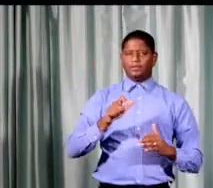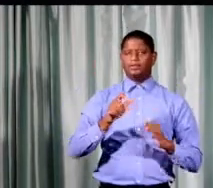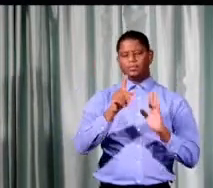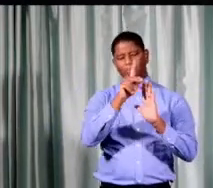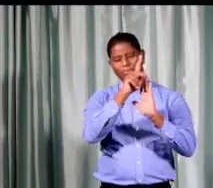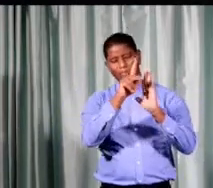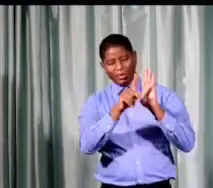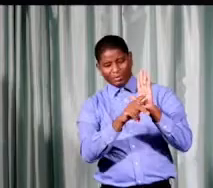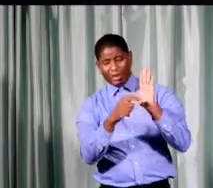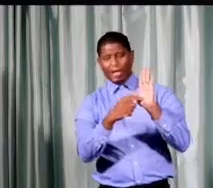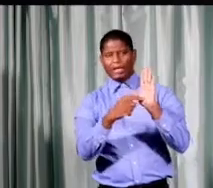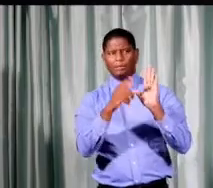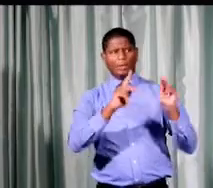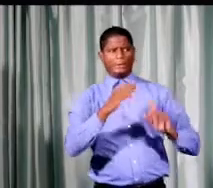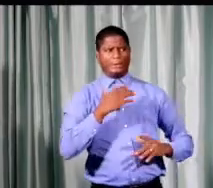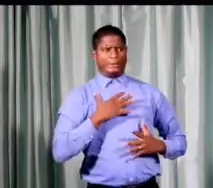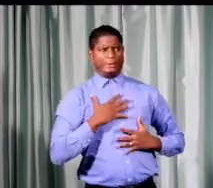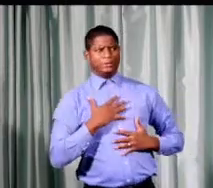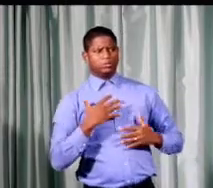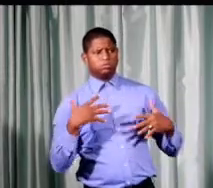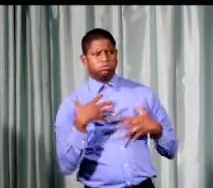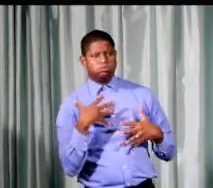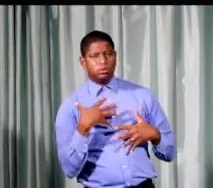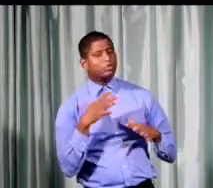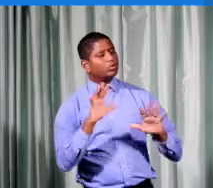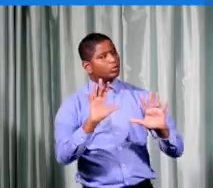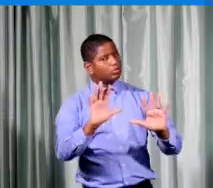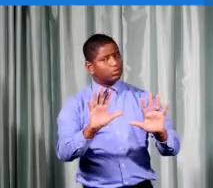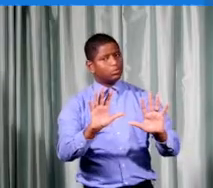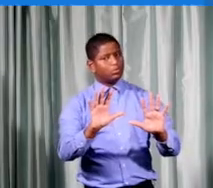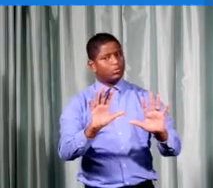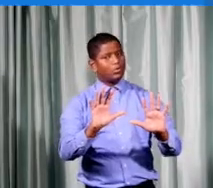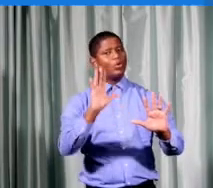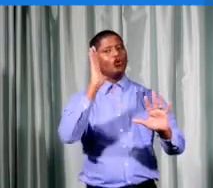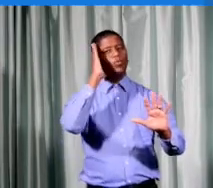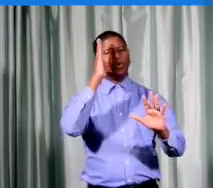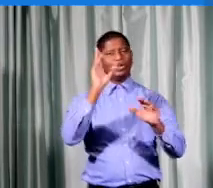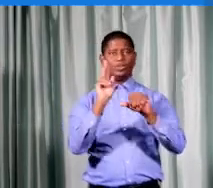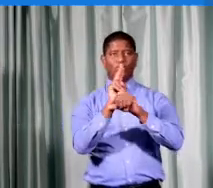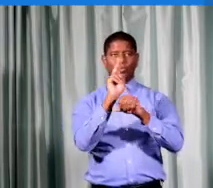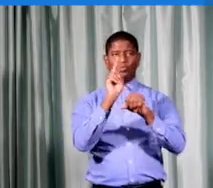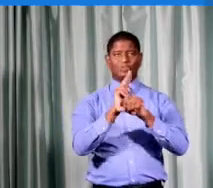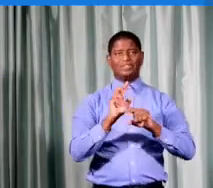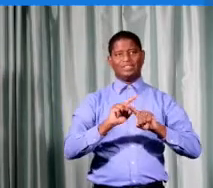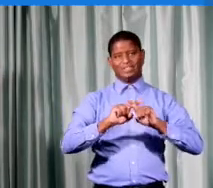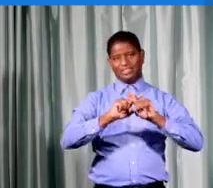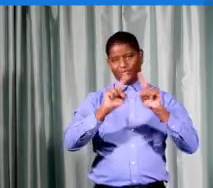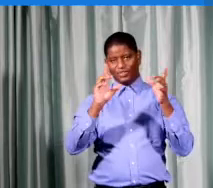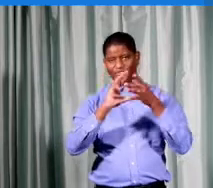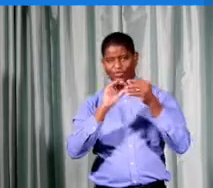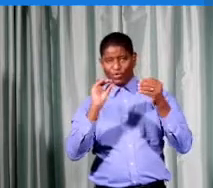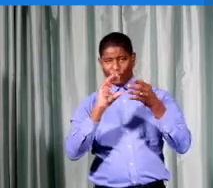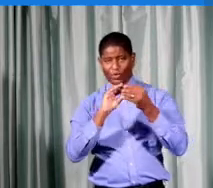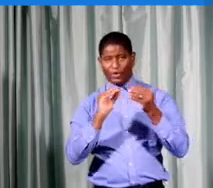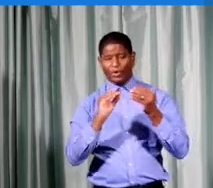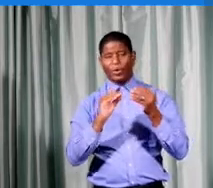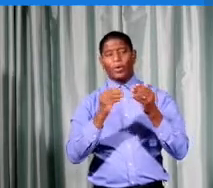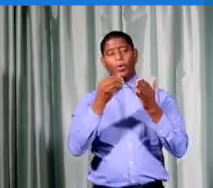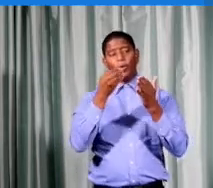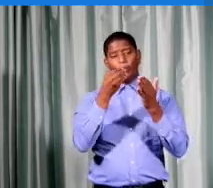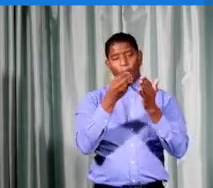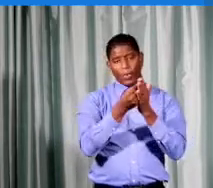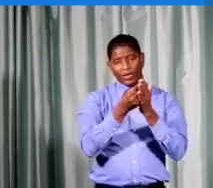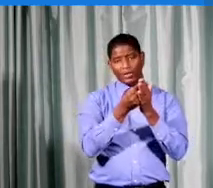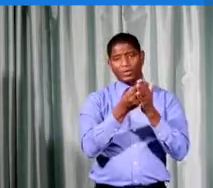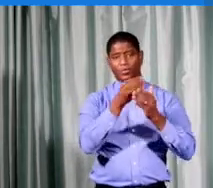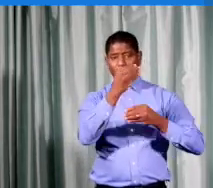principles gets you frightened. So we use the American terminology. Accounting is a model, is